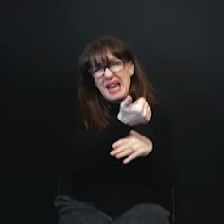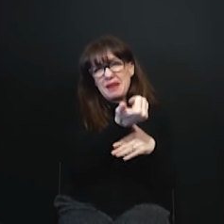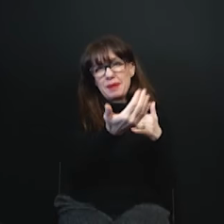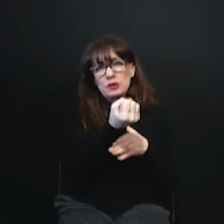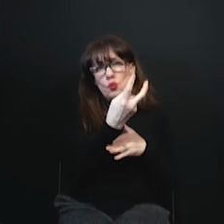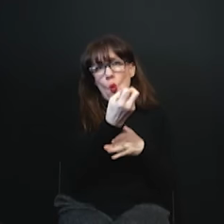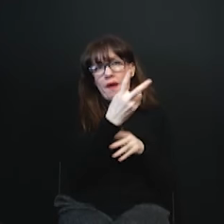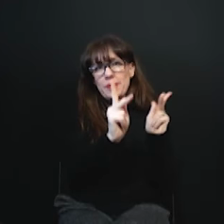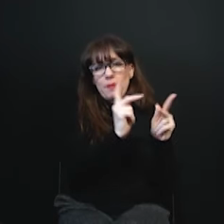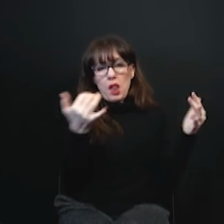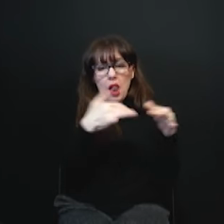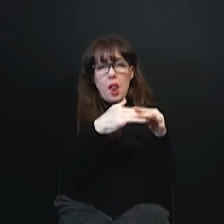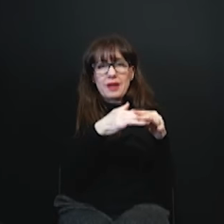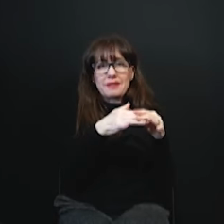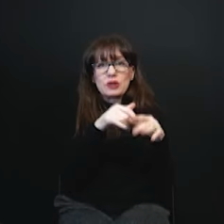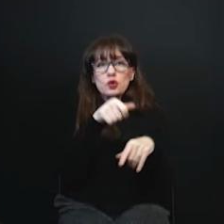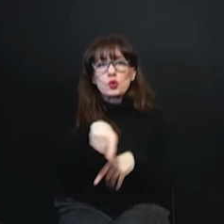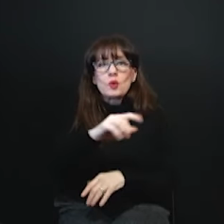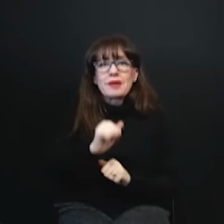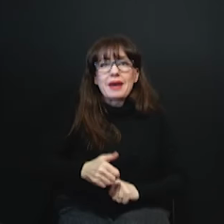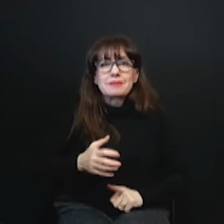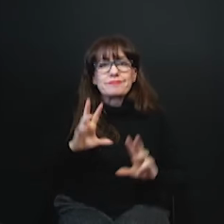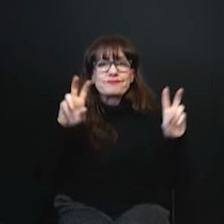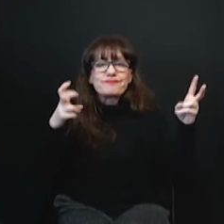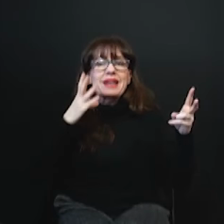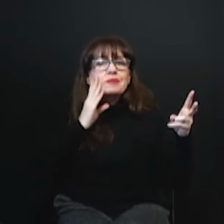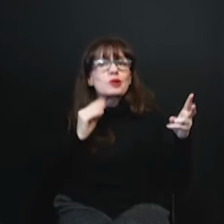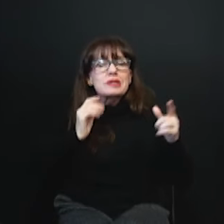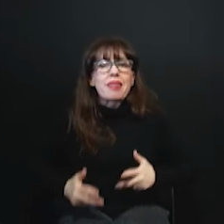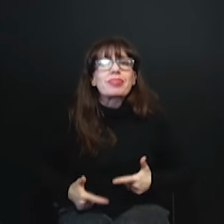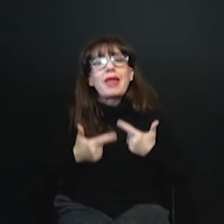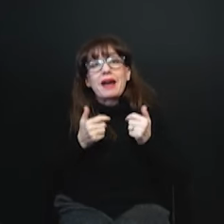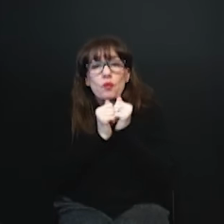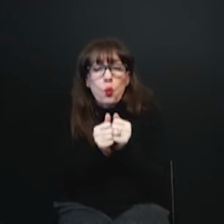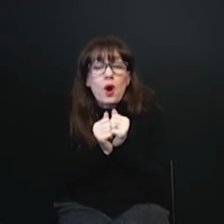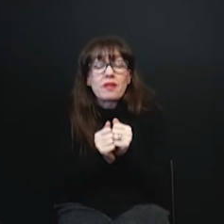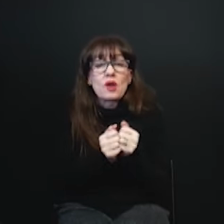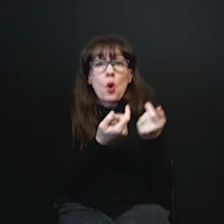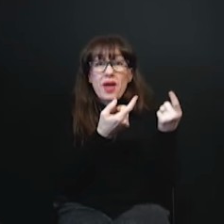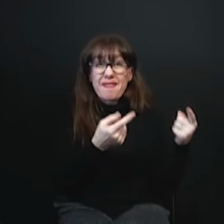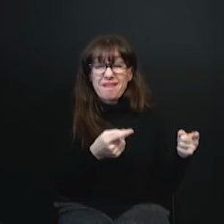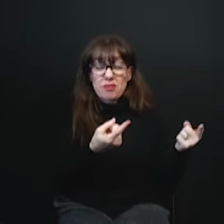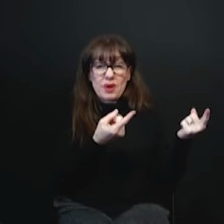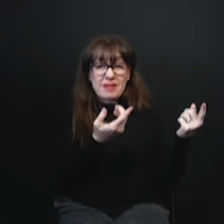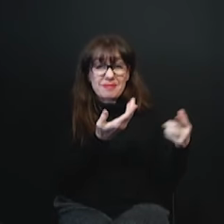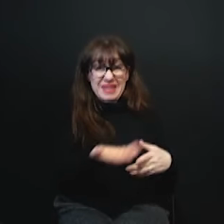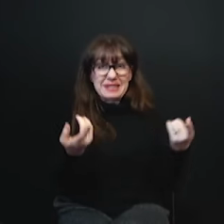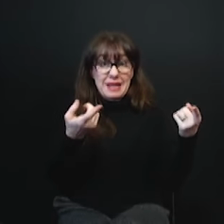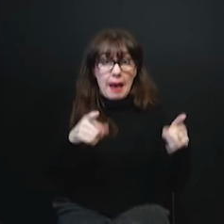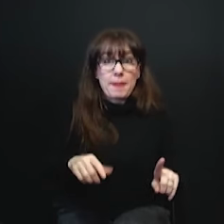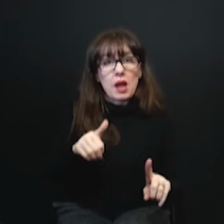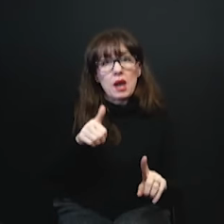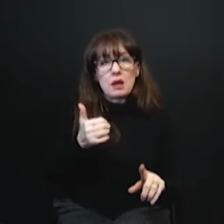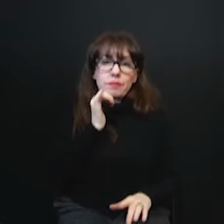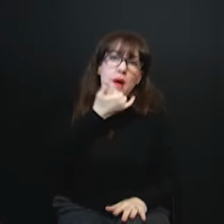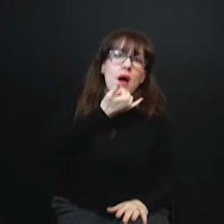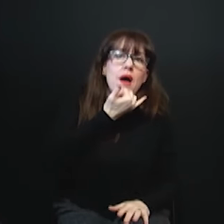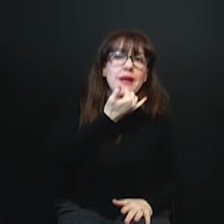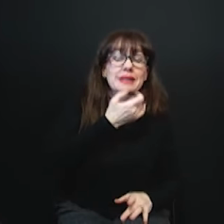that you can do life with. So that when things happen, and we all know things happen in life, whether